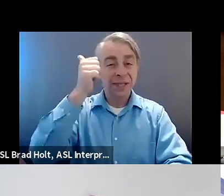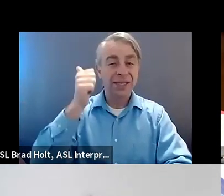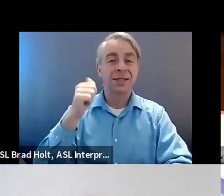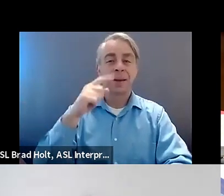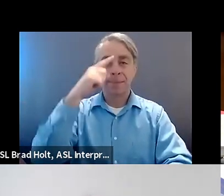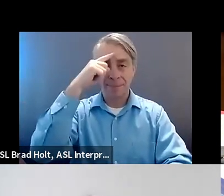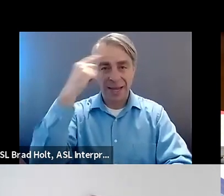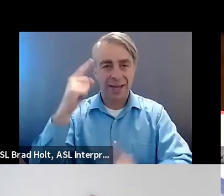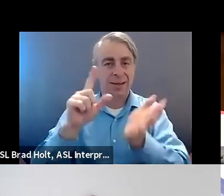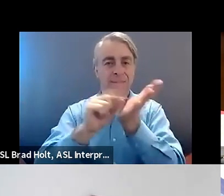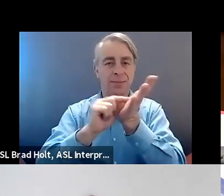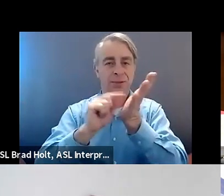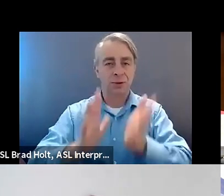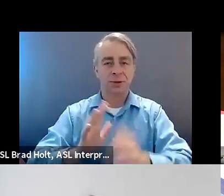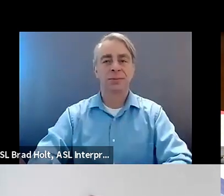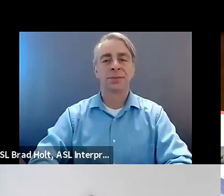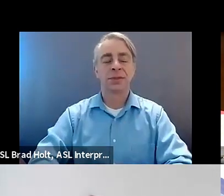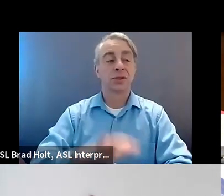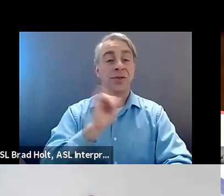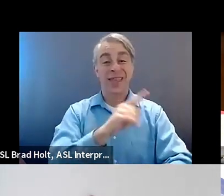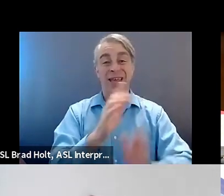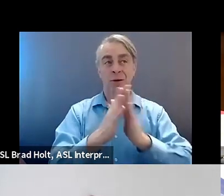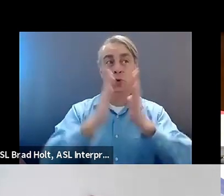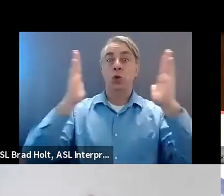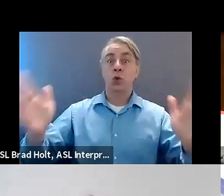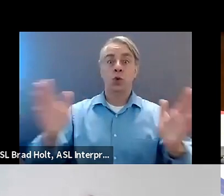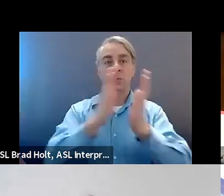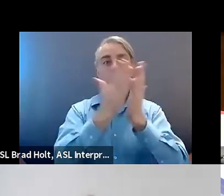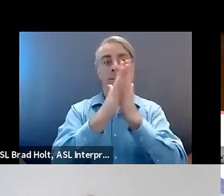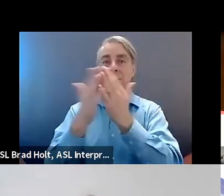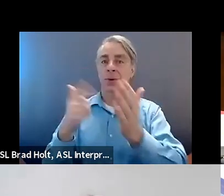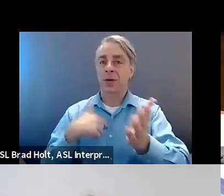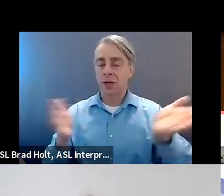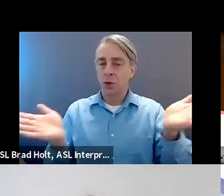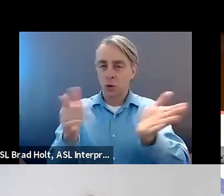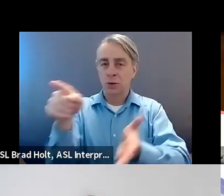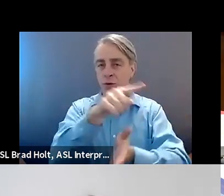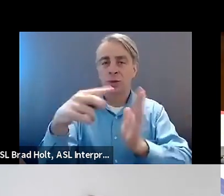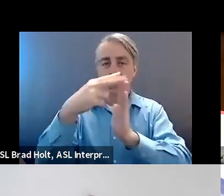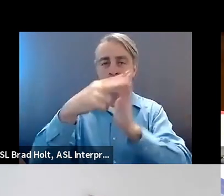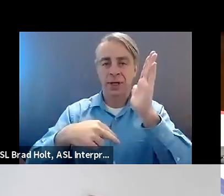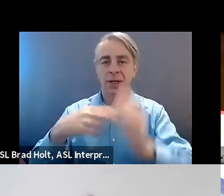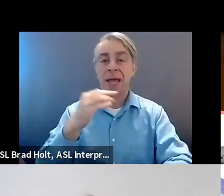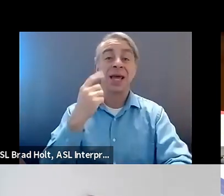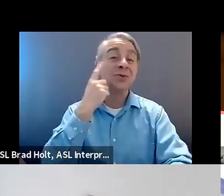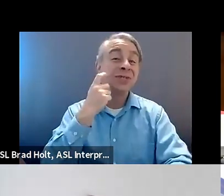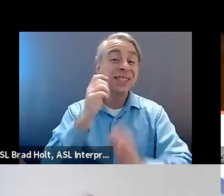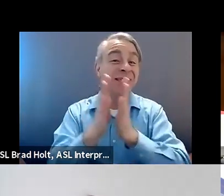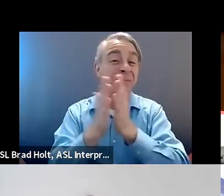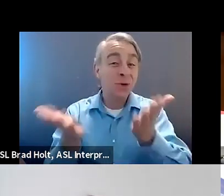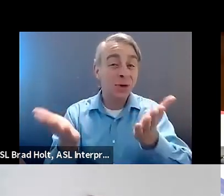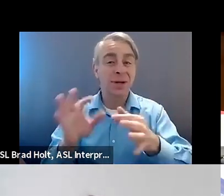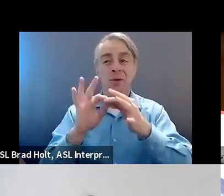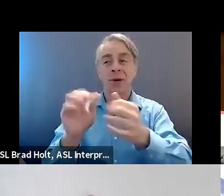And in addition to that 3-volume memoir, which I would encourage everyone to read, he had also his most latest book on